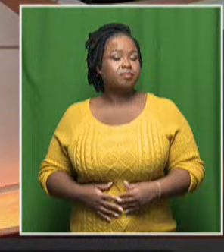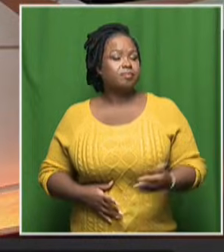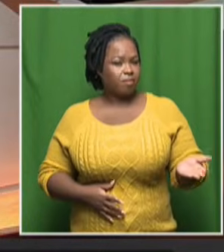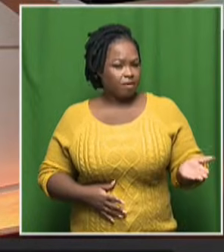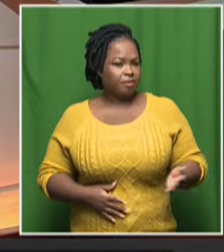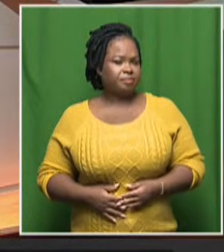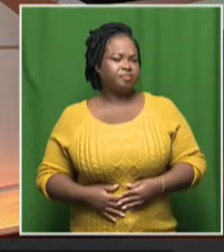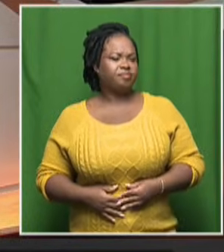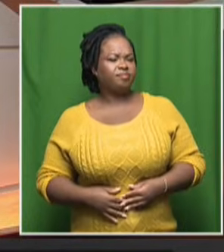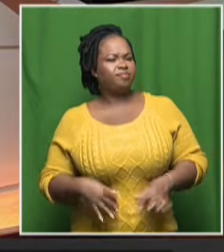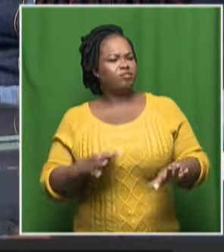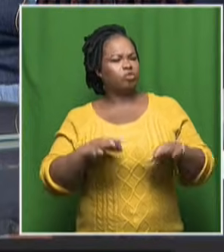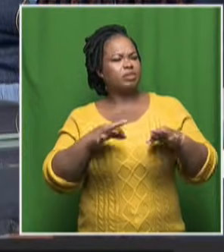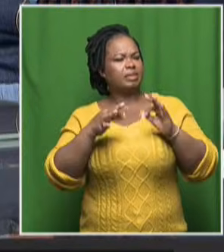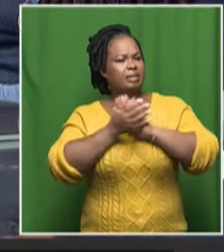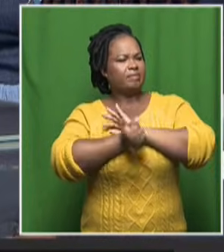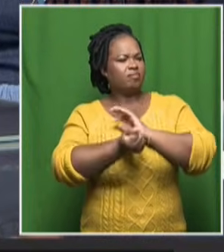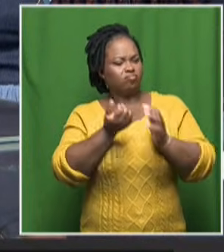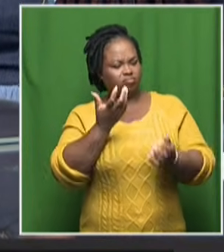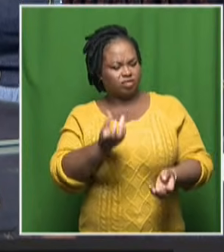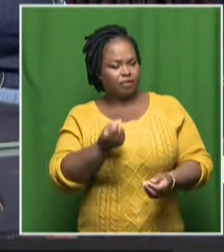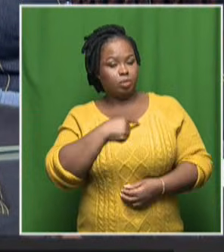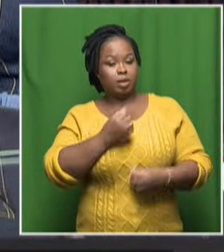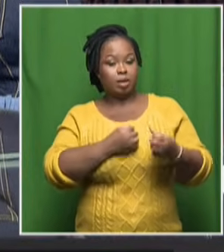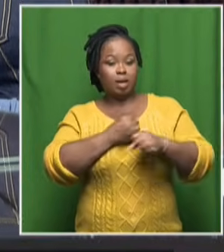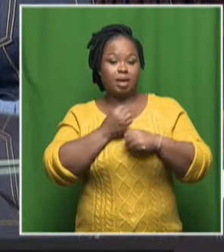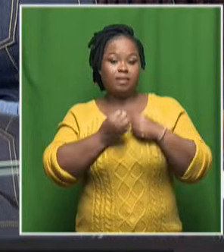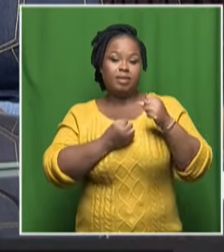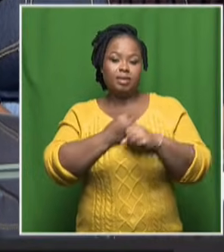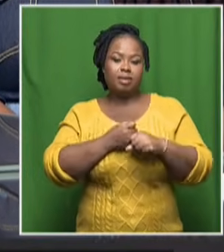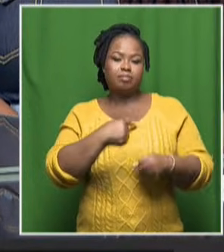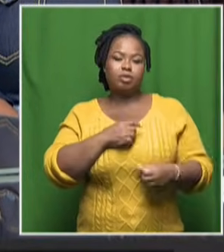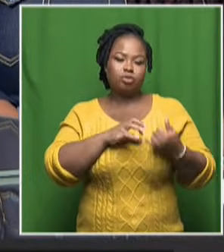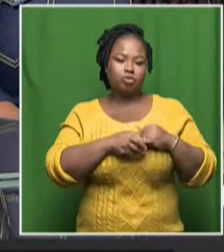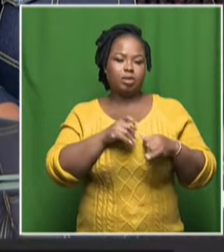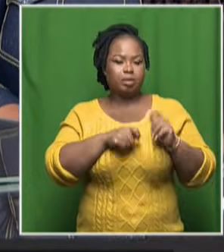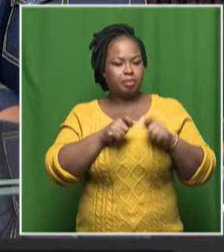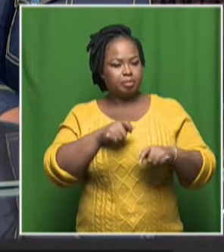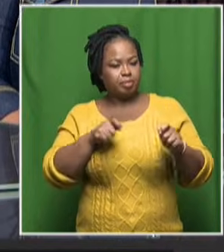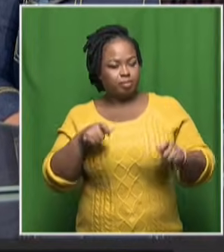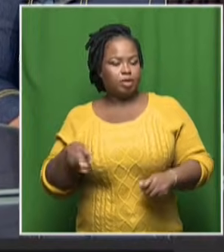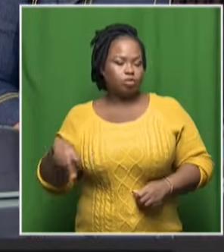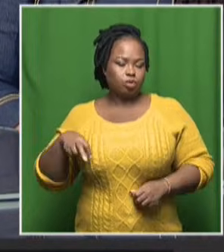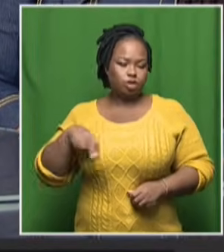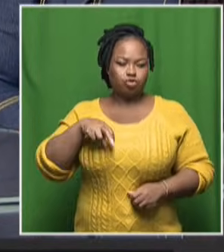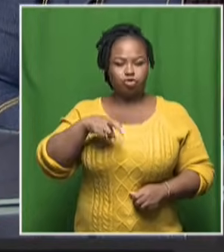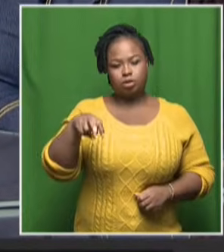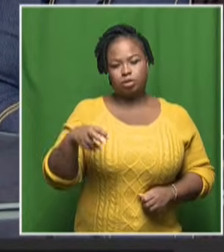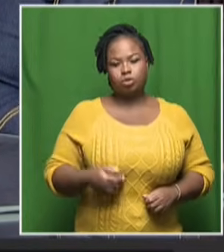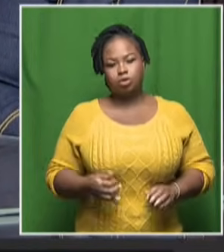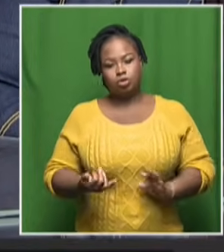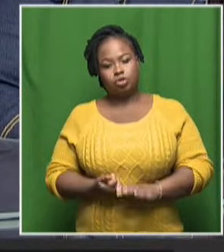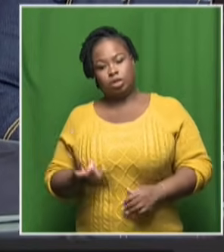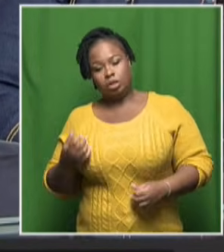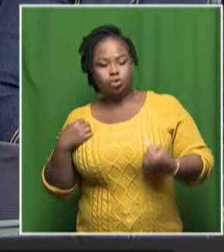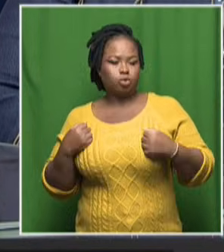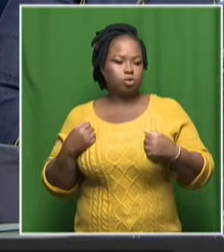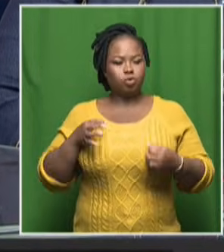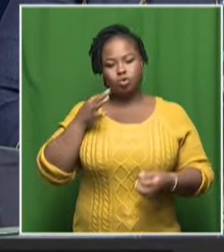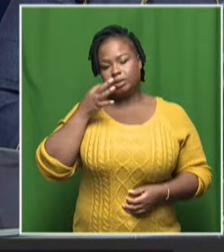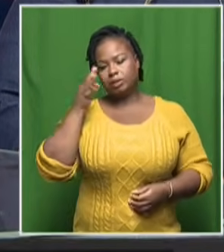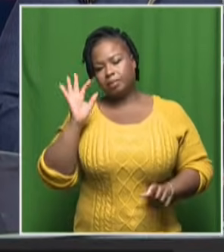Yeah, it's my gift. You see, with my performances, every year and every time, I try to take people through a journey. You know, it's not always like, no,